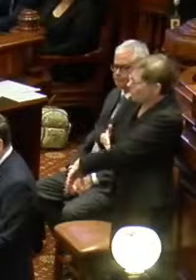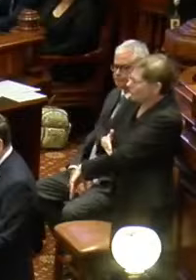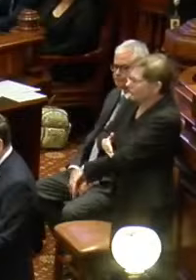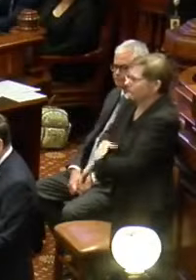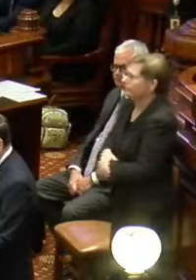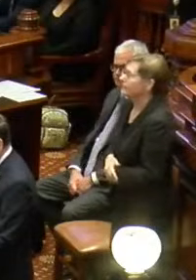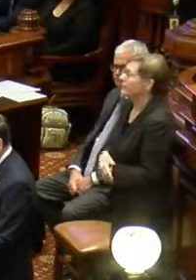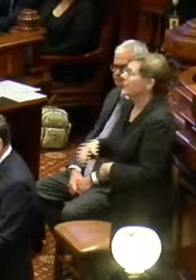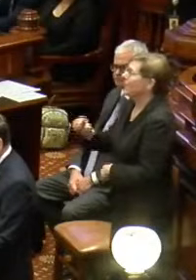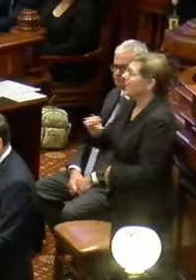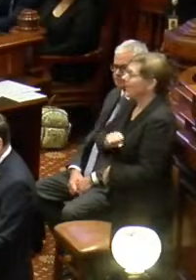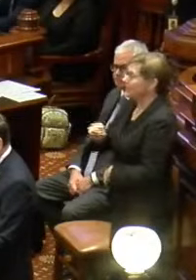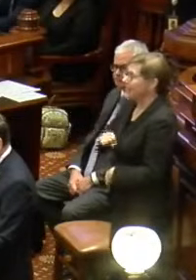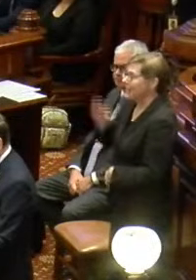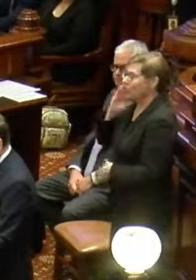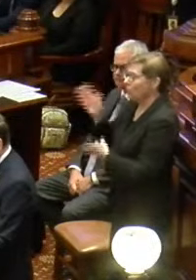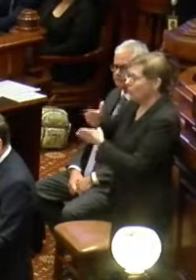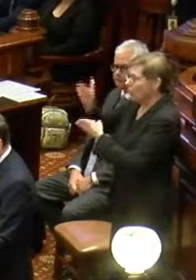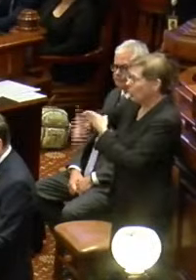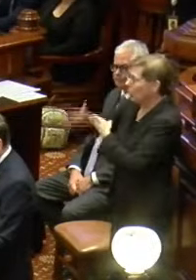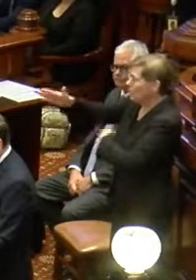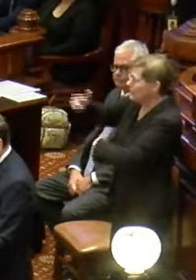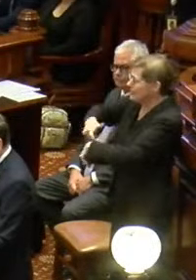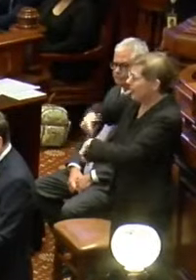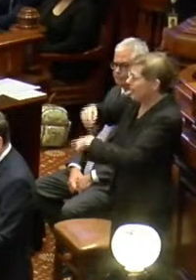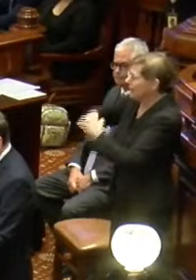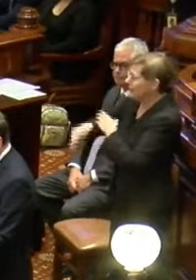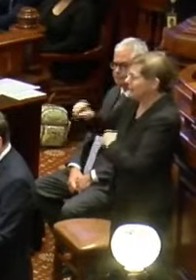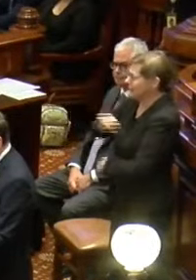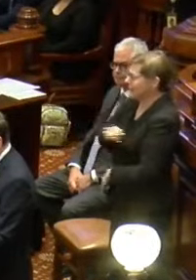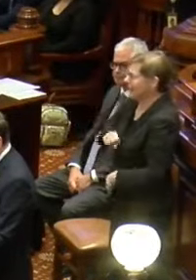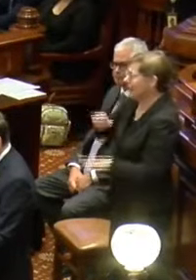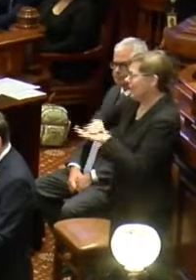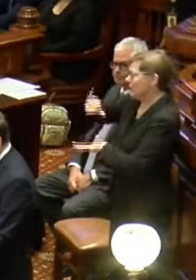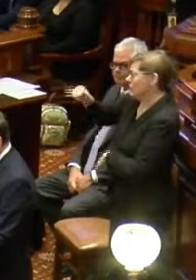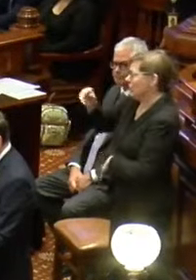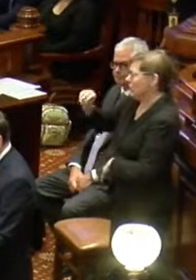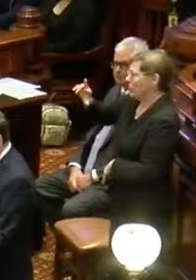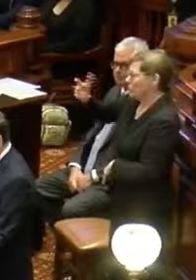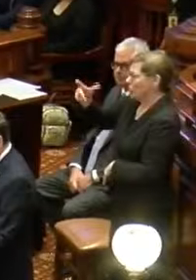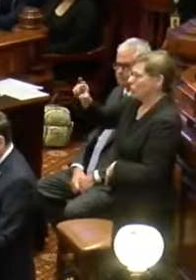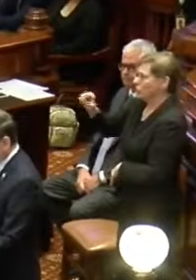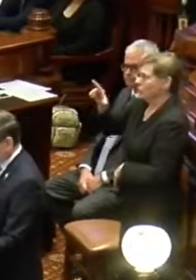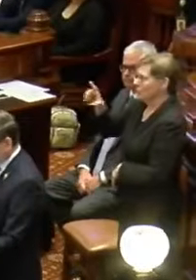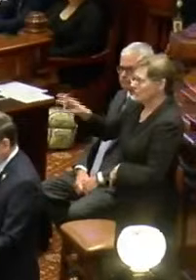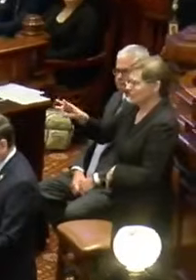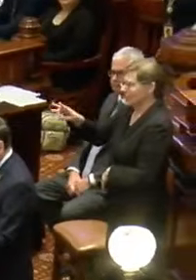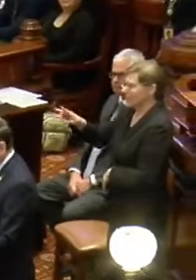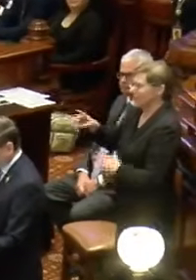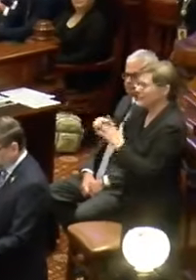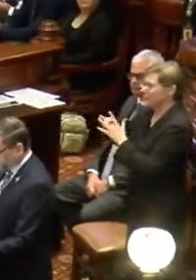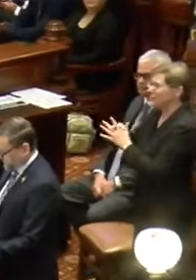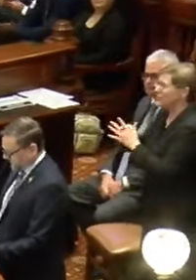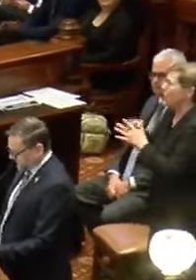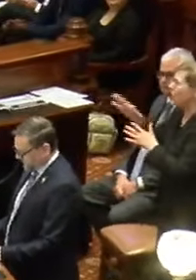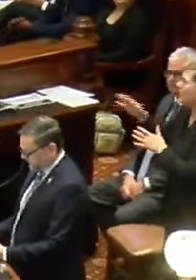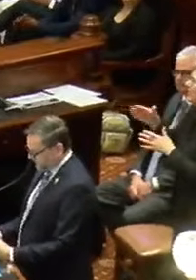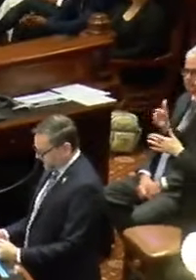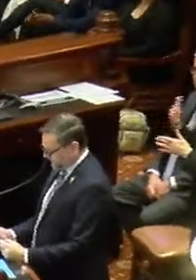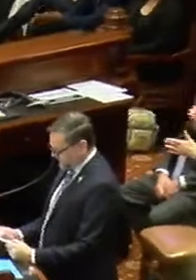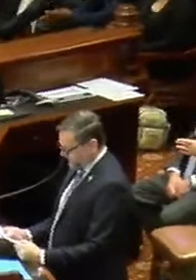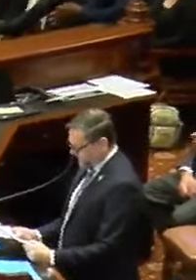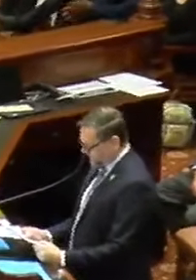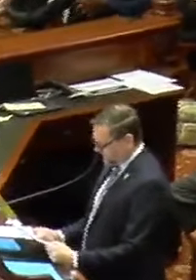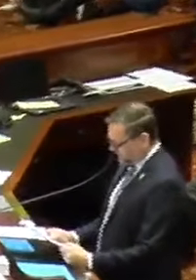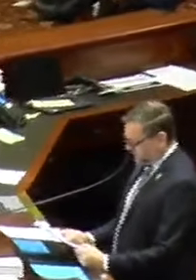conclude his incumbency in the United States Senate on January 3rd, 2027, thus beginning his well-earned retirement. Therefore,